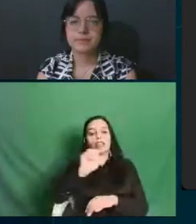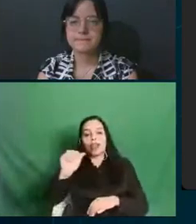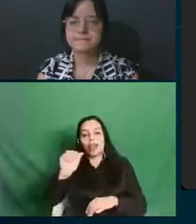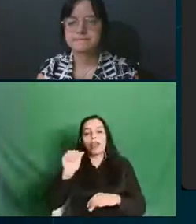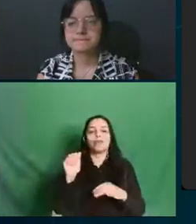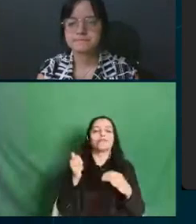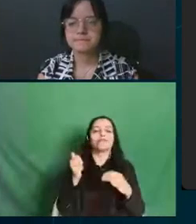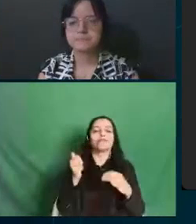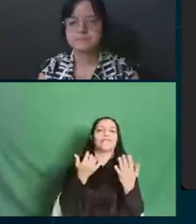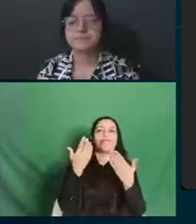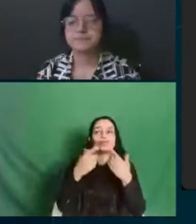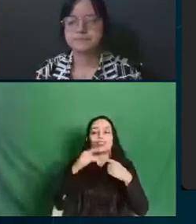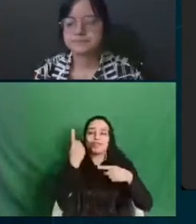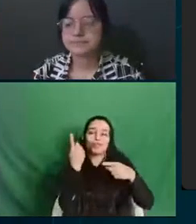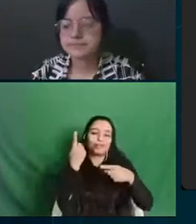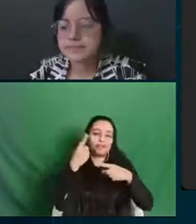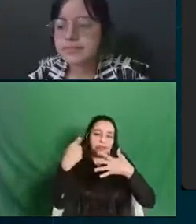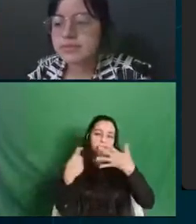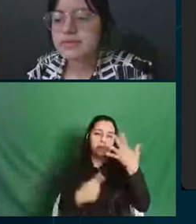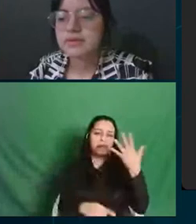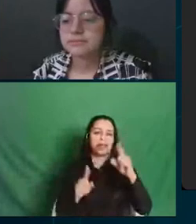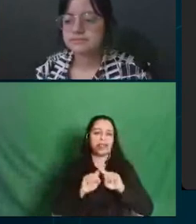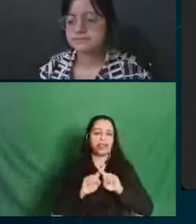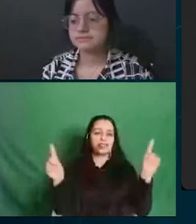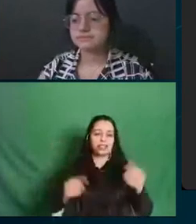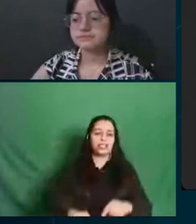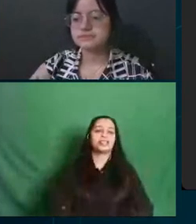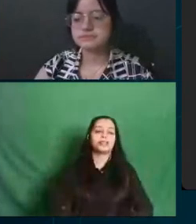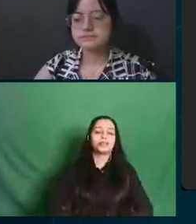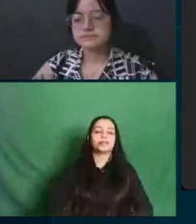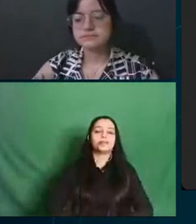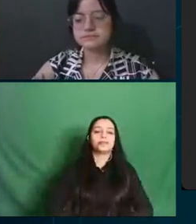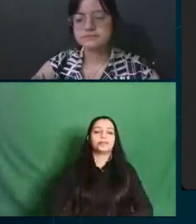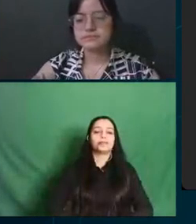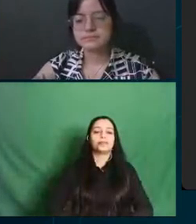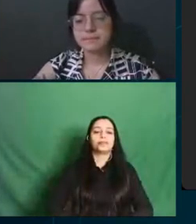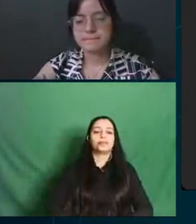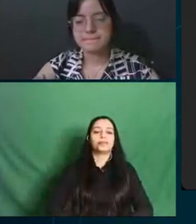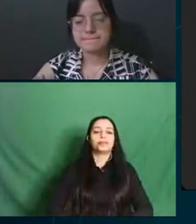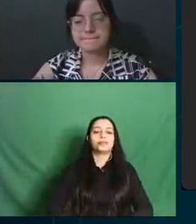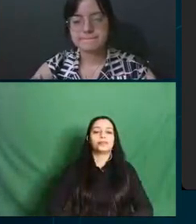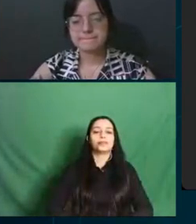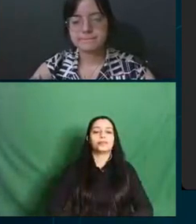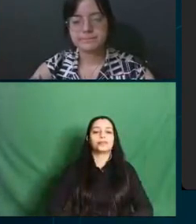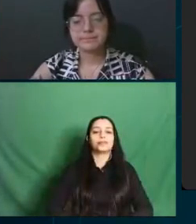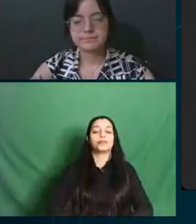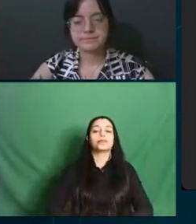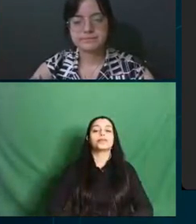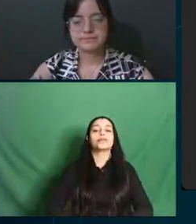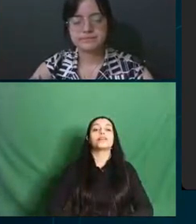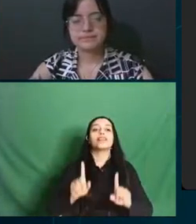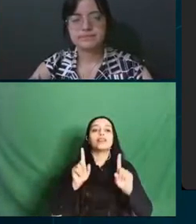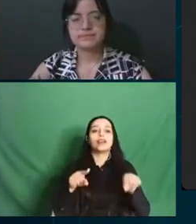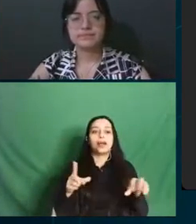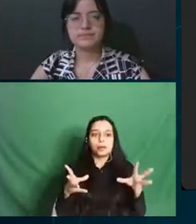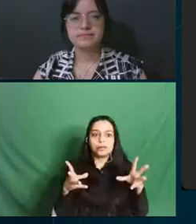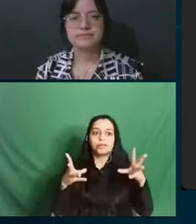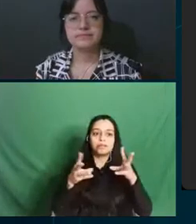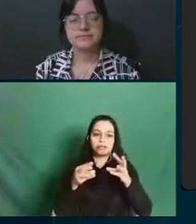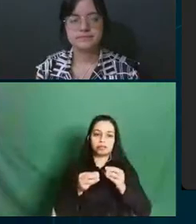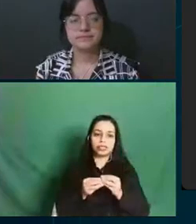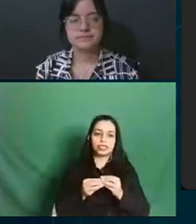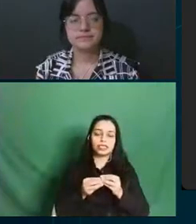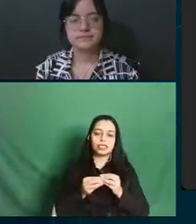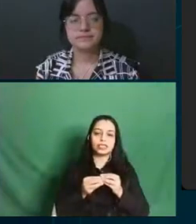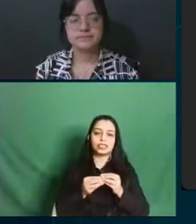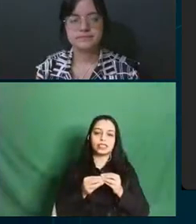so on, and what the components of this infrastructure need to be for organizations. A lot of